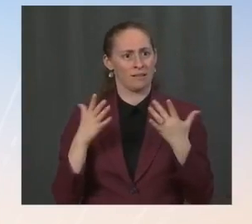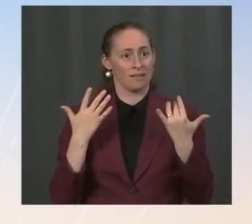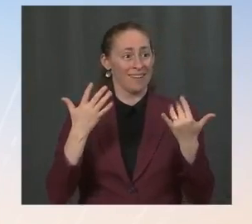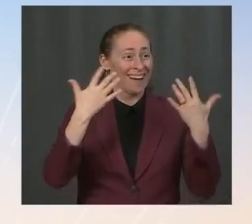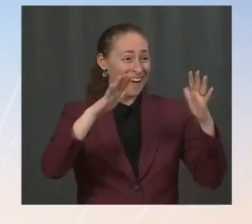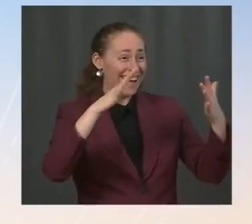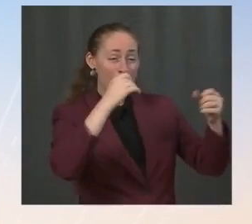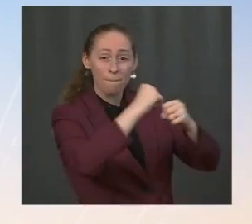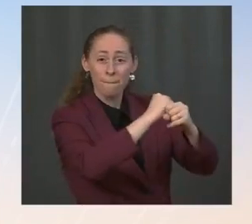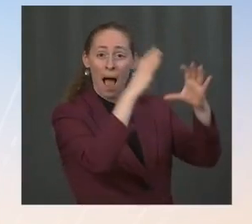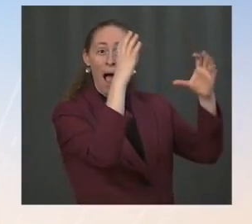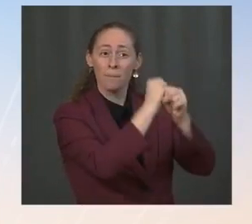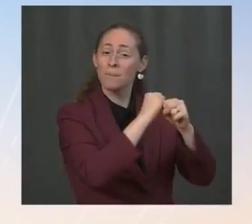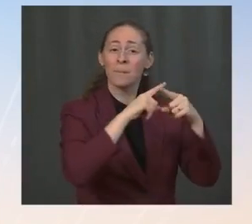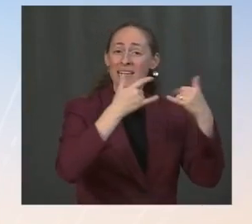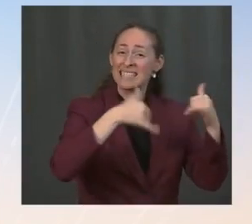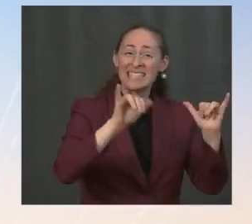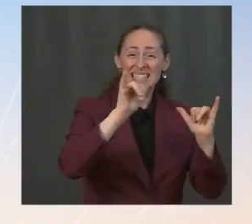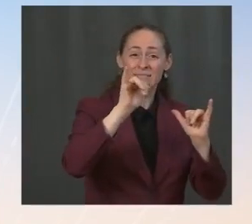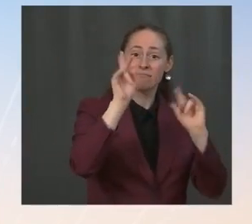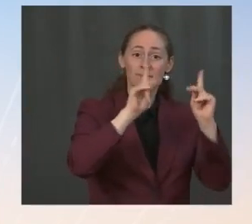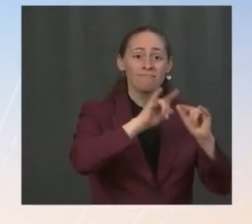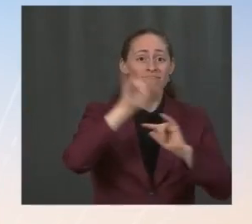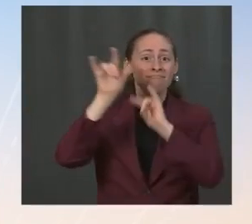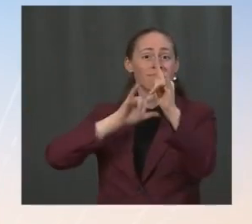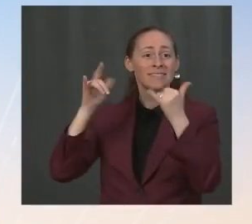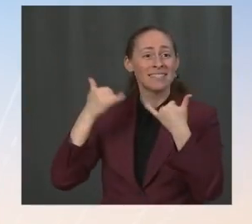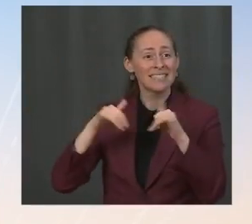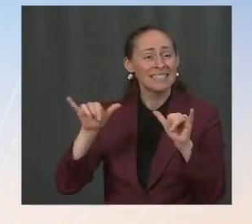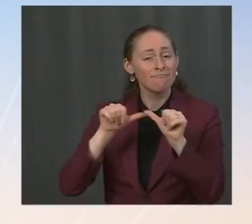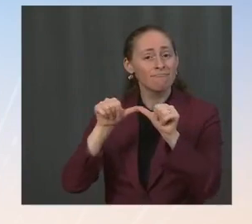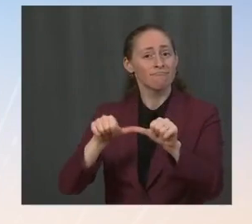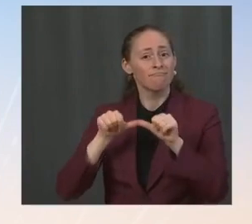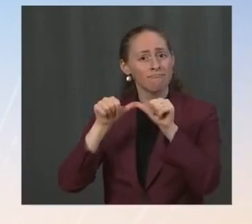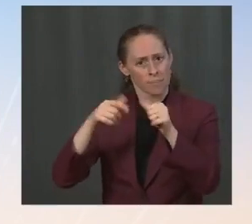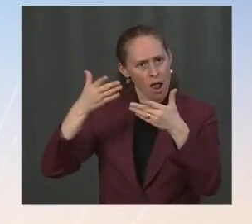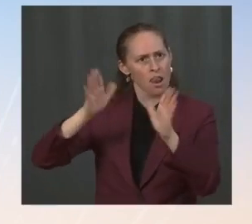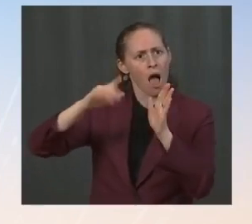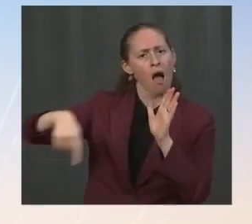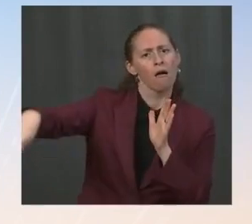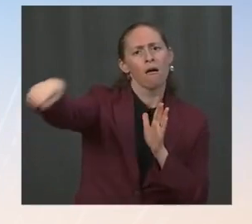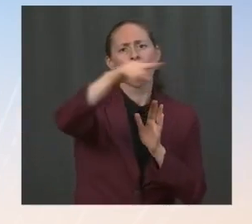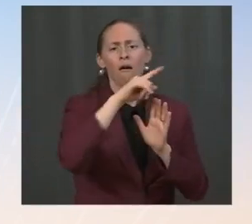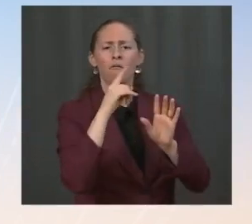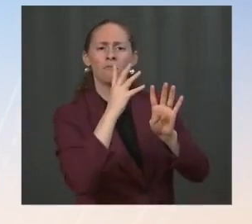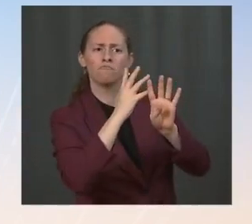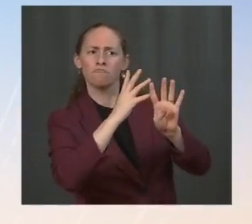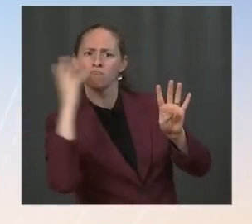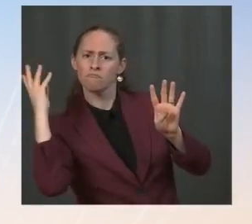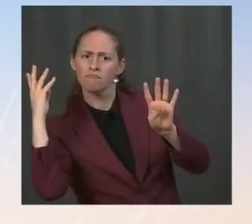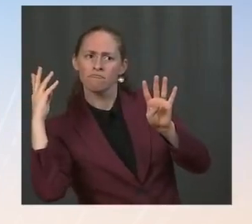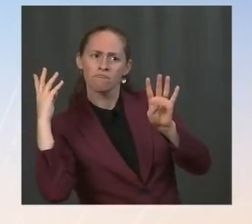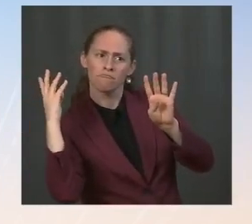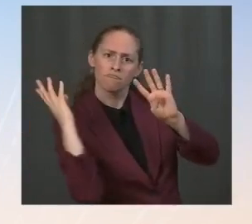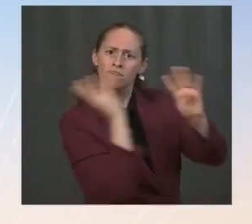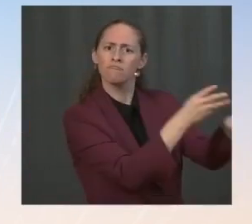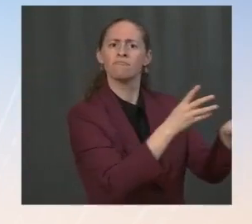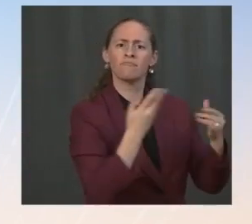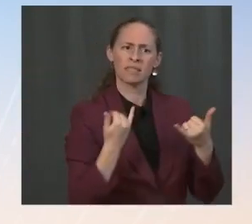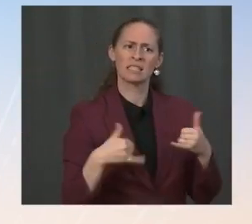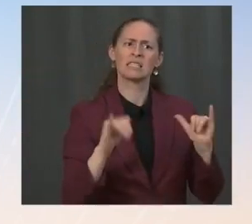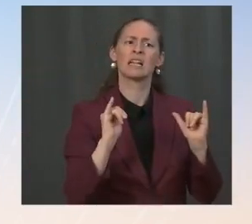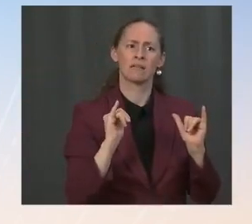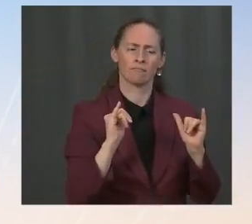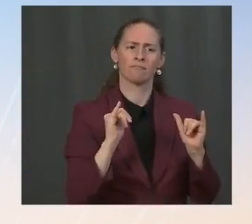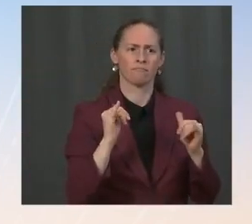happening. Those are individuals who were let through gates, who were let onto planes, and got us well over 100,000 people who have been evacuated. Again,